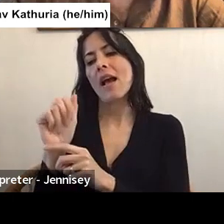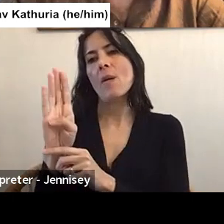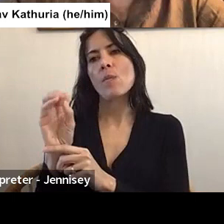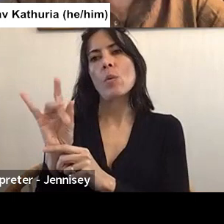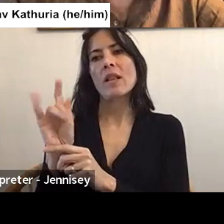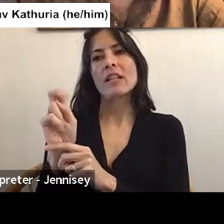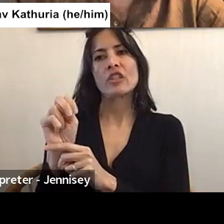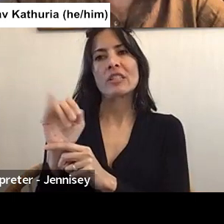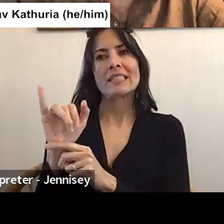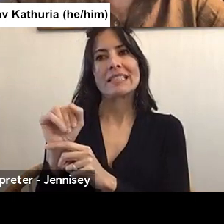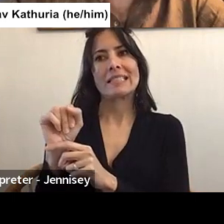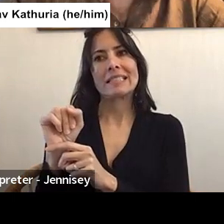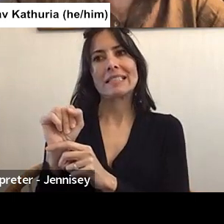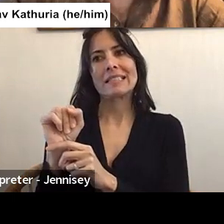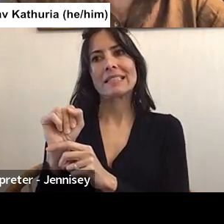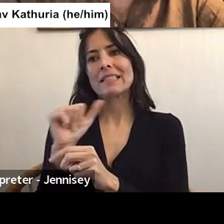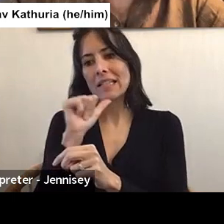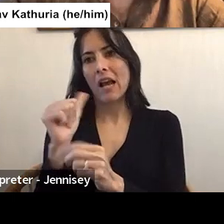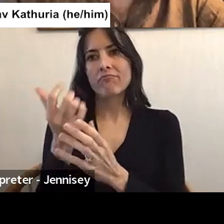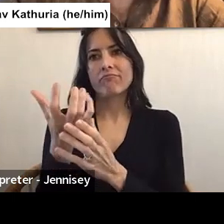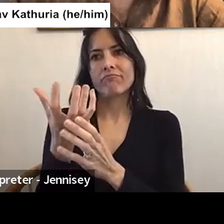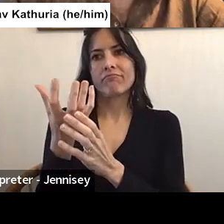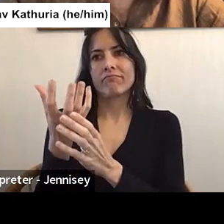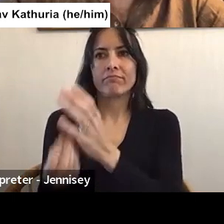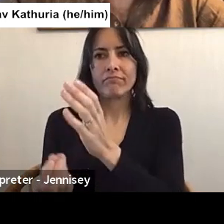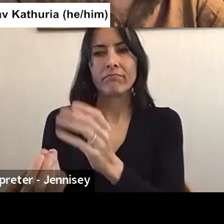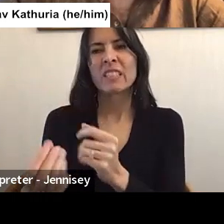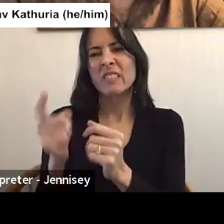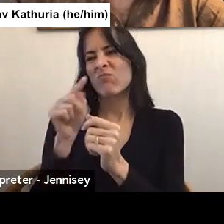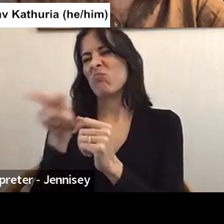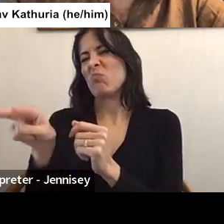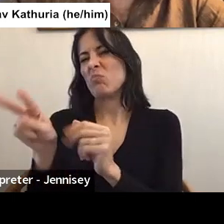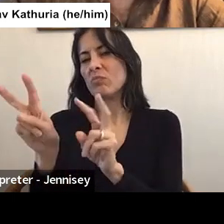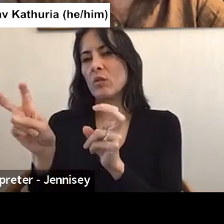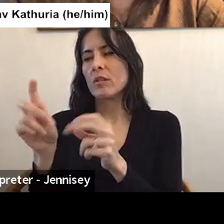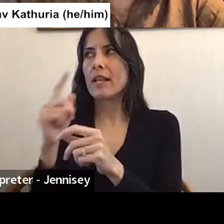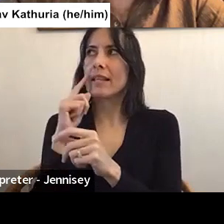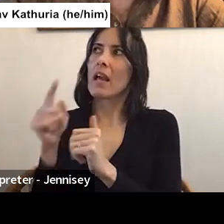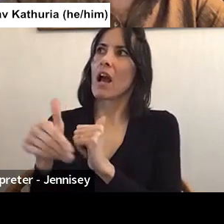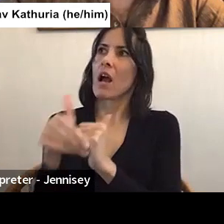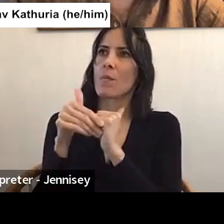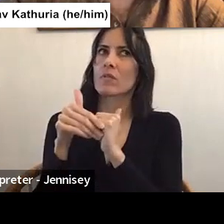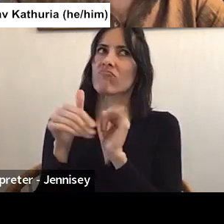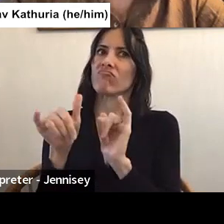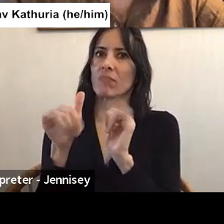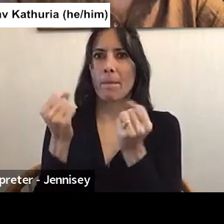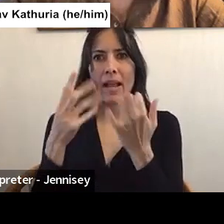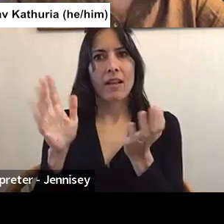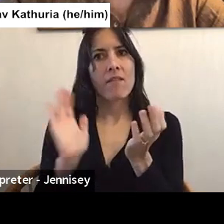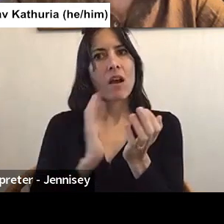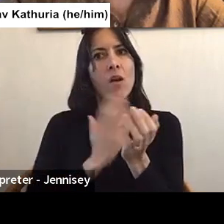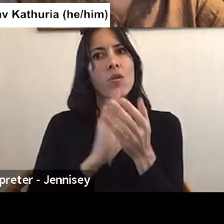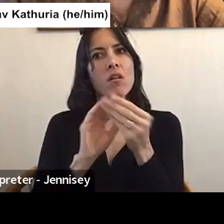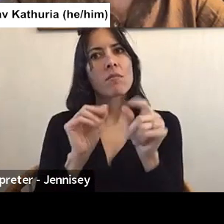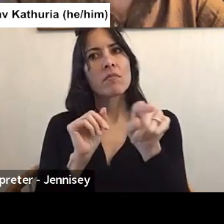critical reminder that of what I think all of us have talked about in some form or another, that abolition isn't